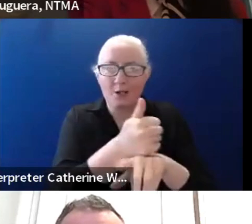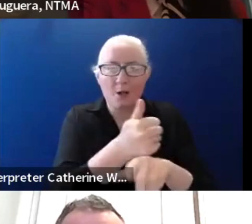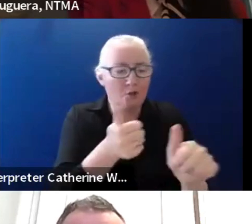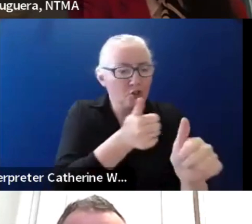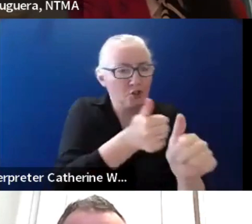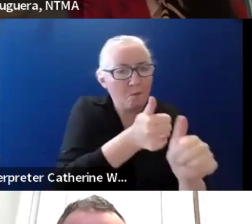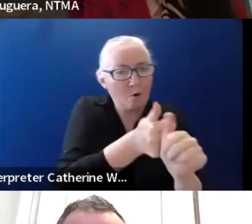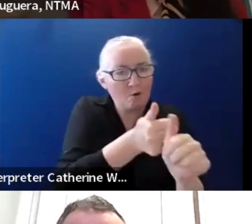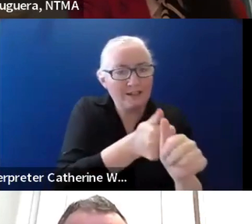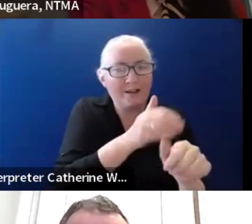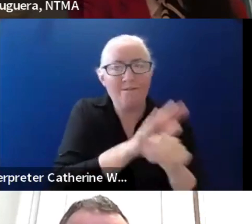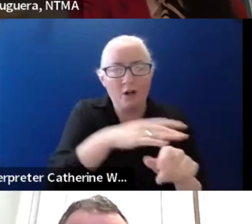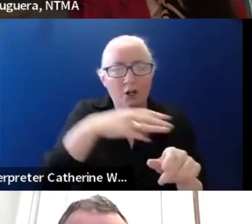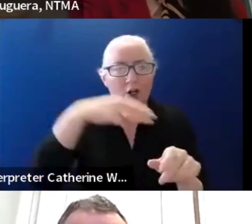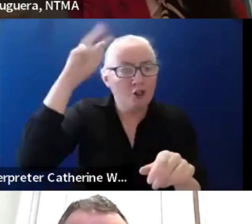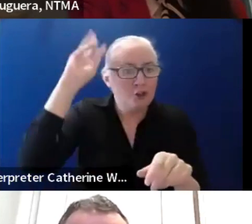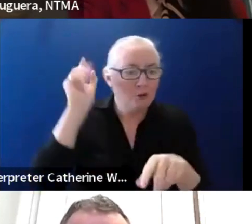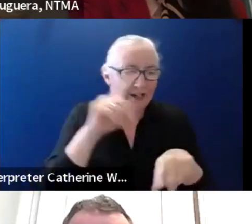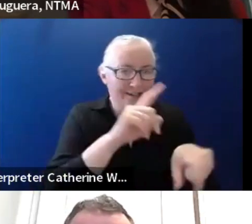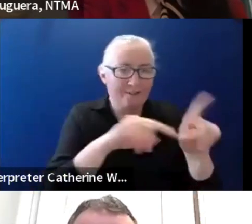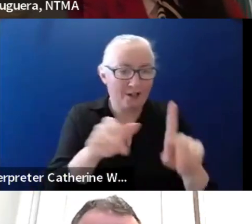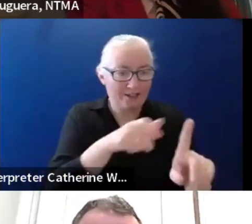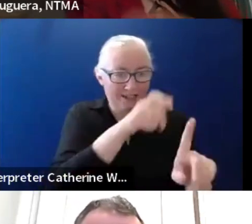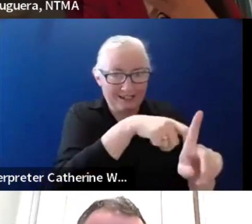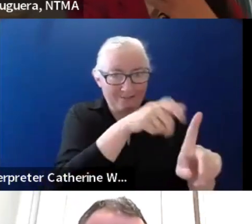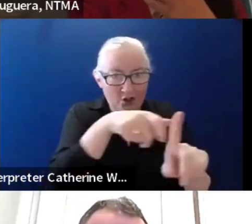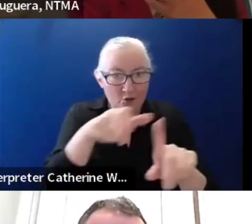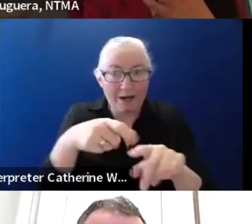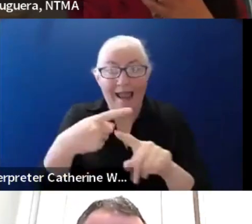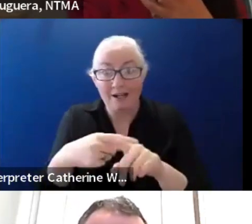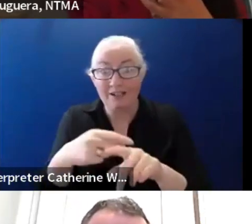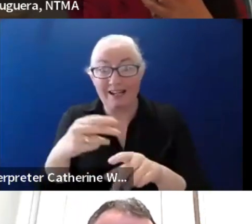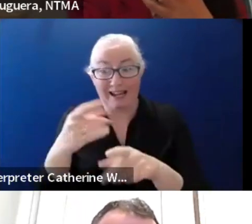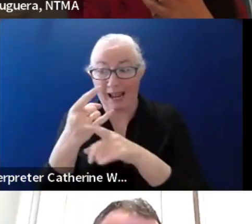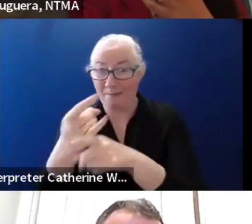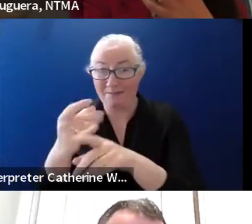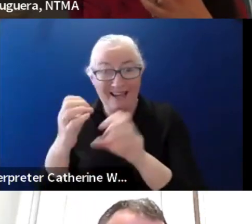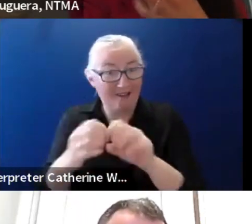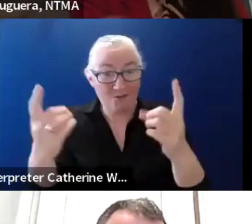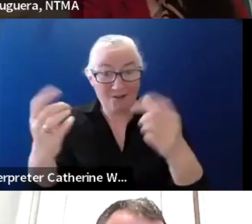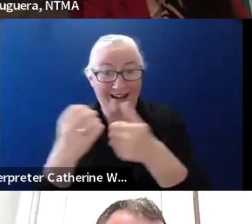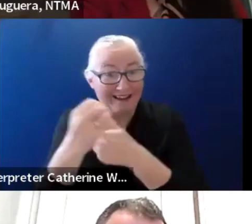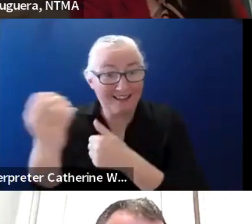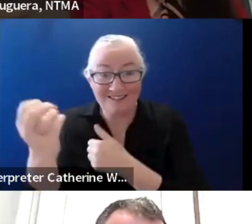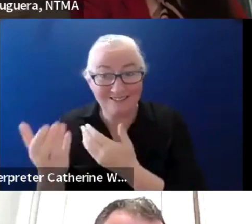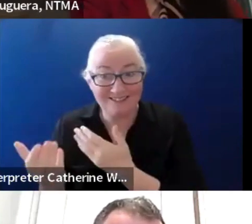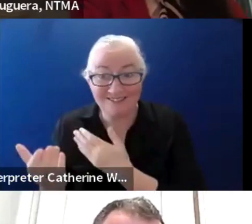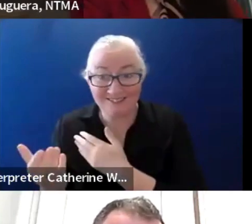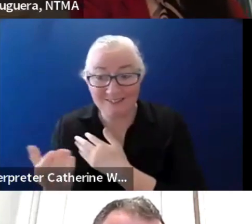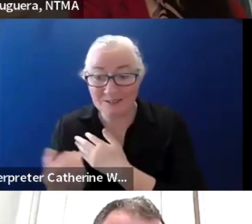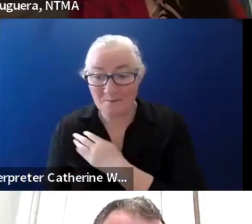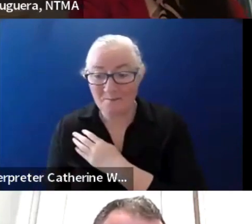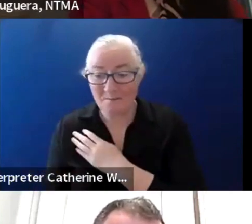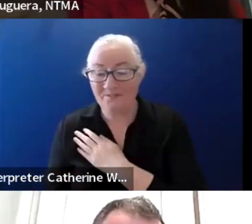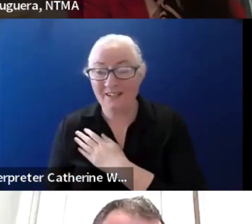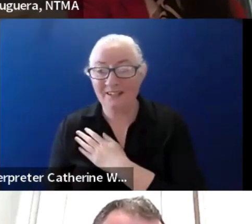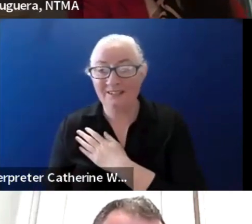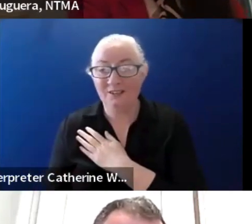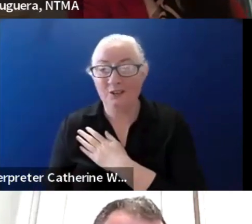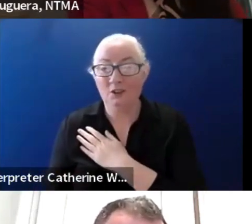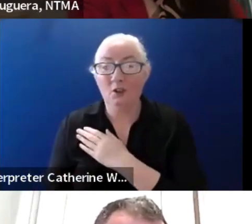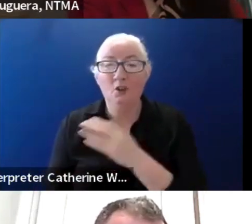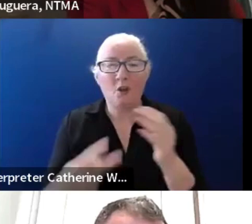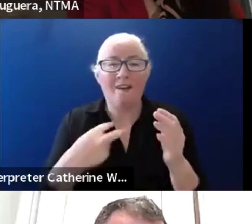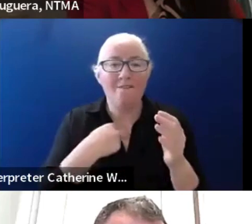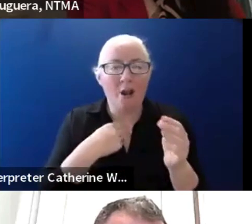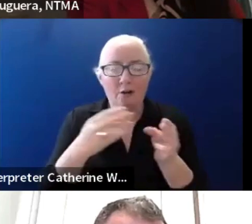helpful both for neurodivergent individuals, but they're also really helpful for everybody else. And so it's